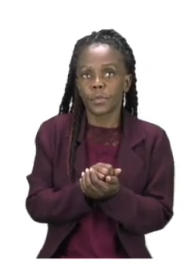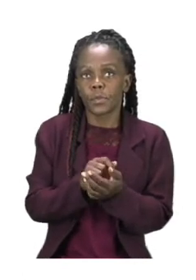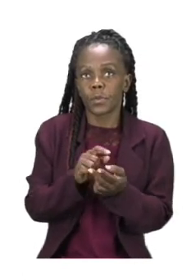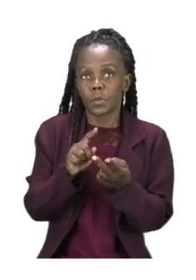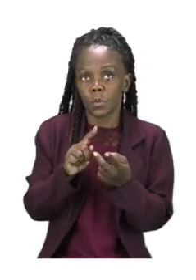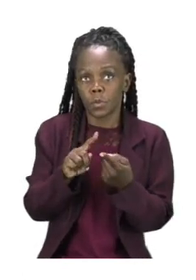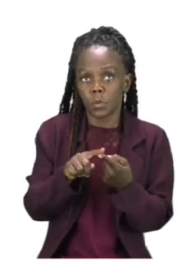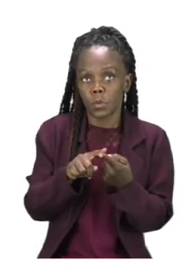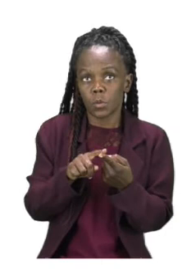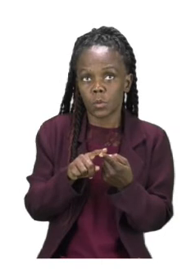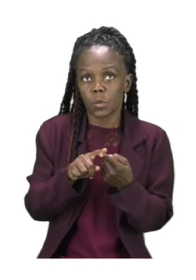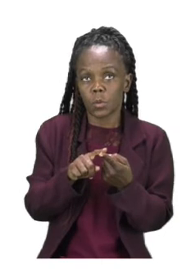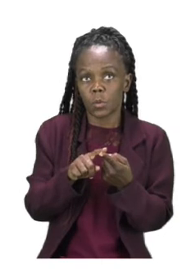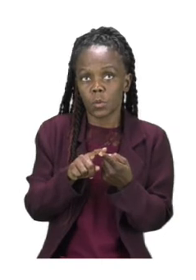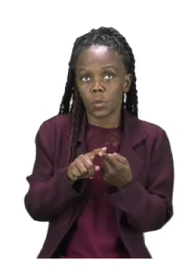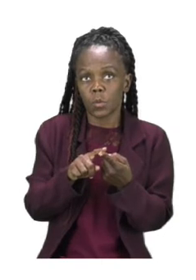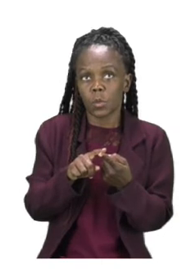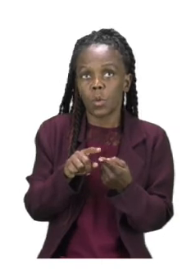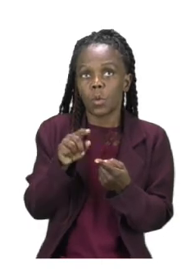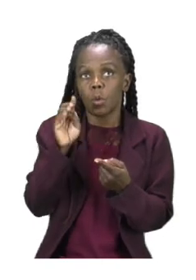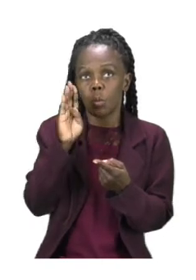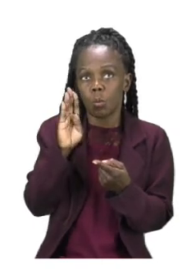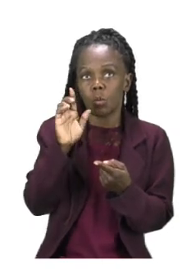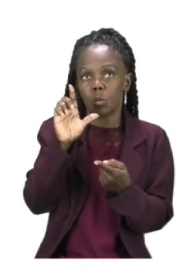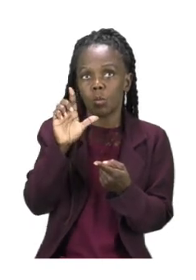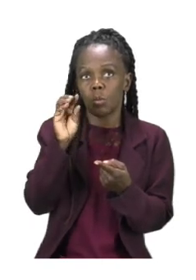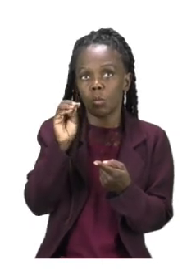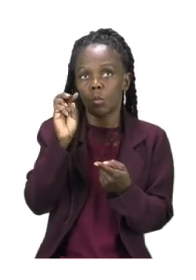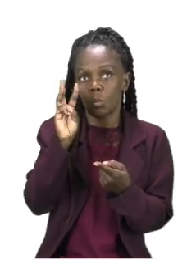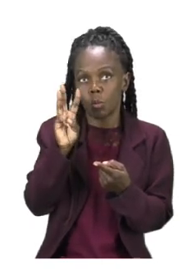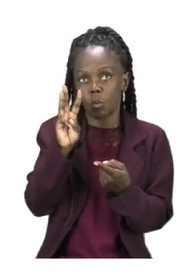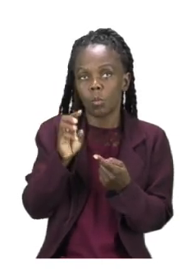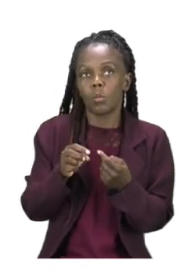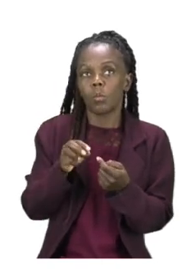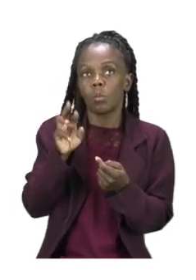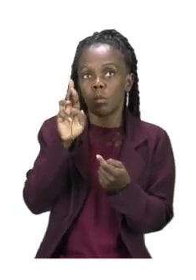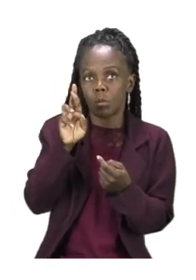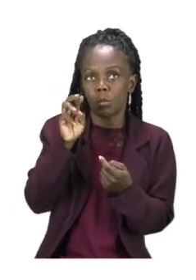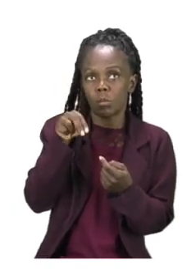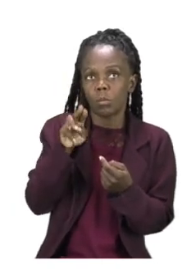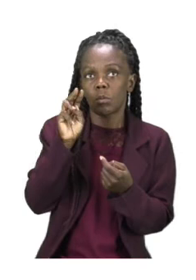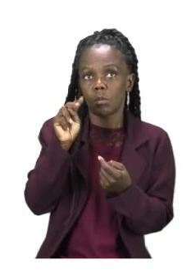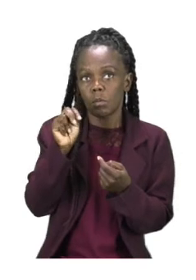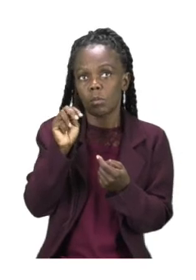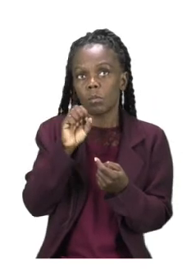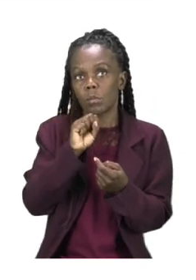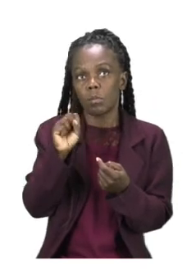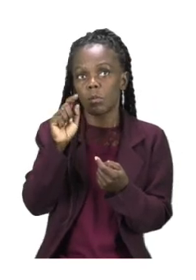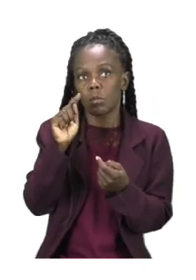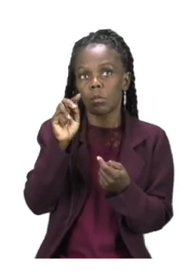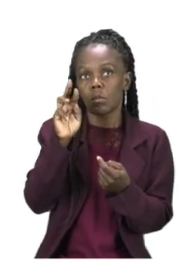straw and run. But there are three. The three words that you can see are actually